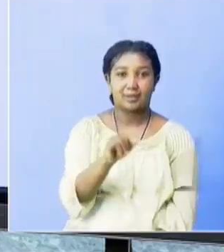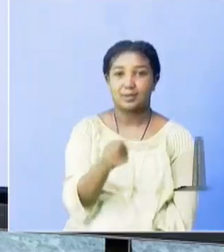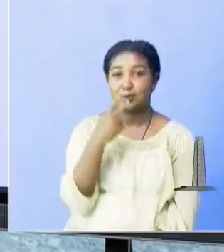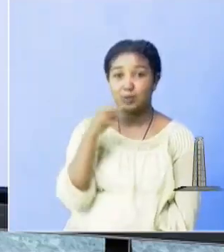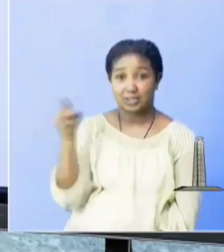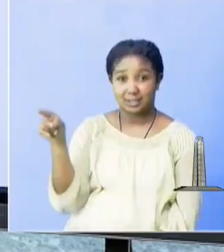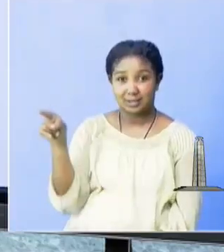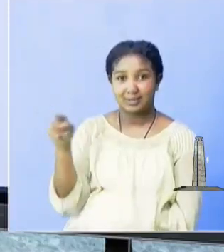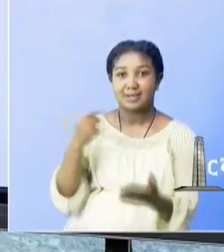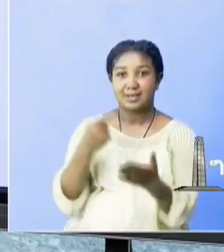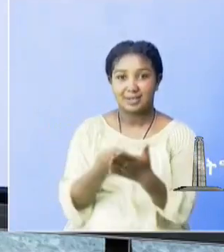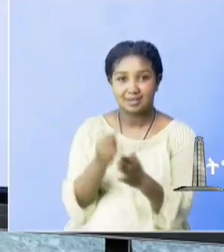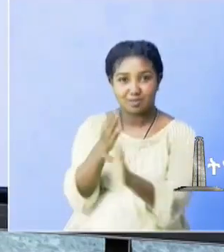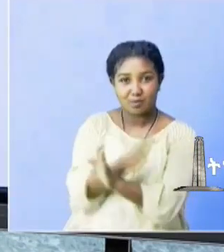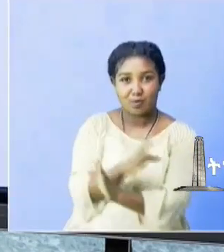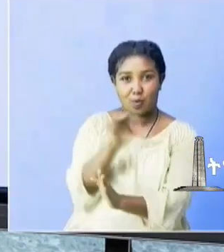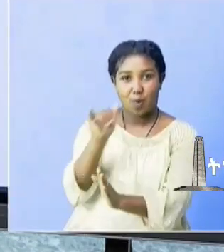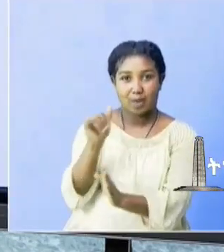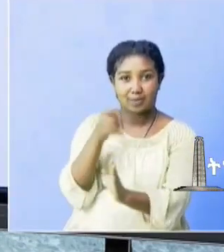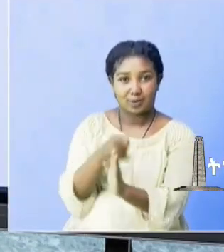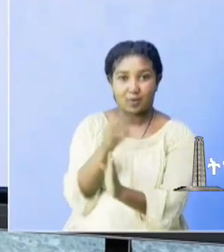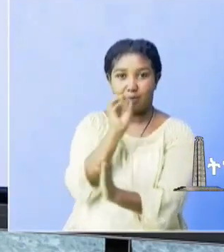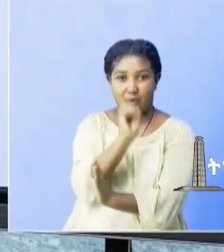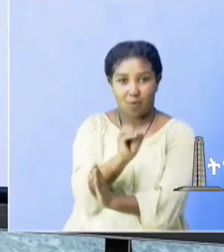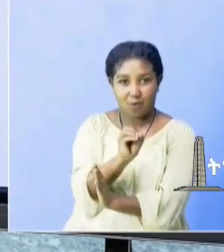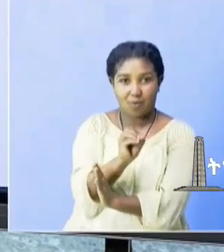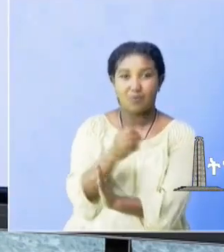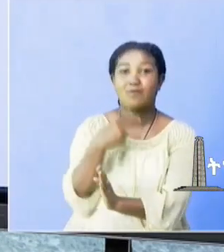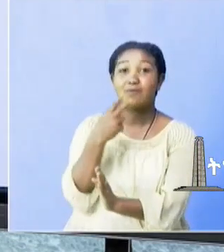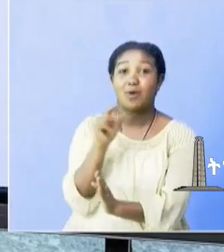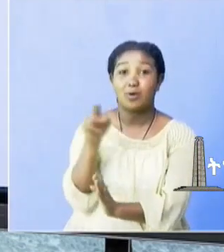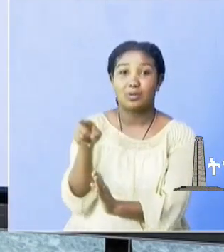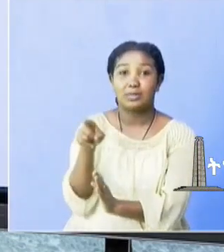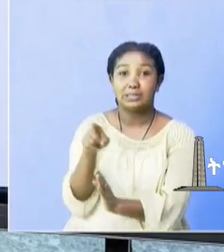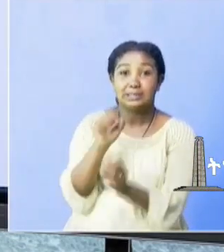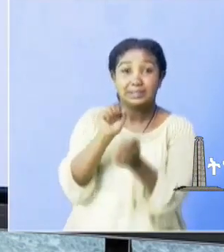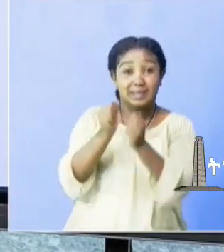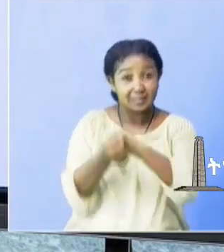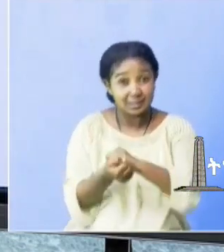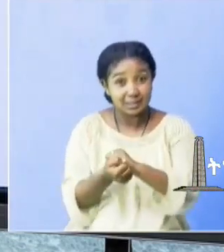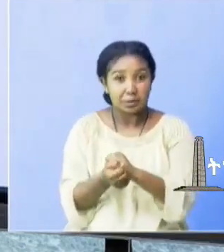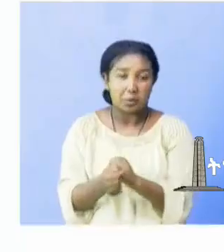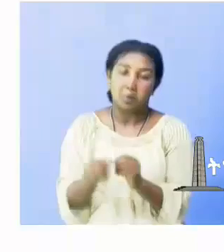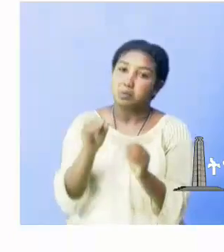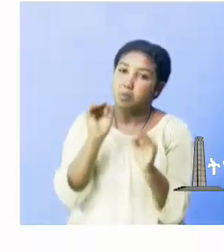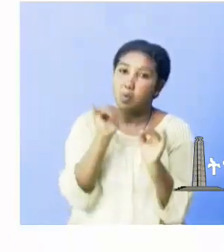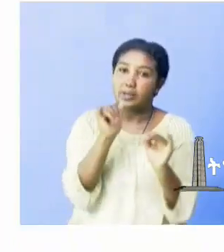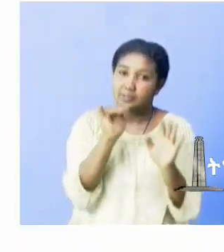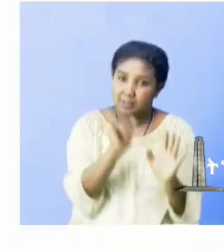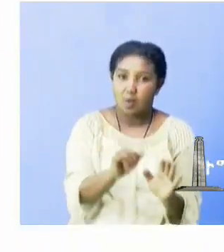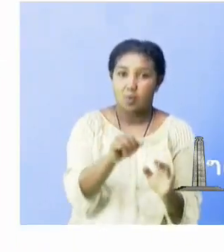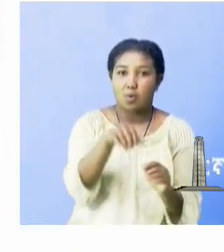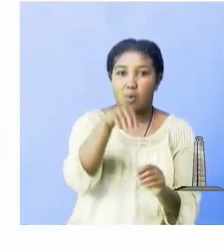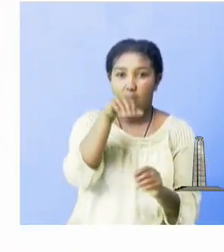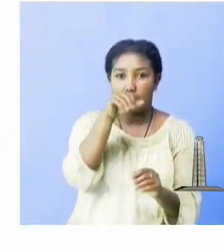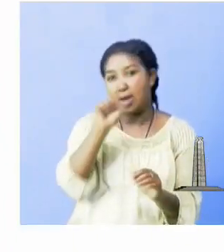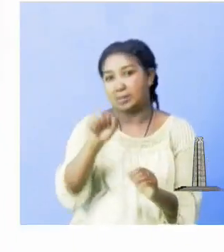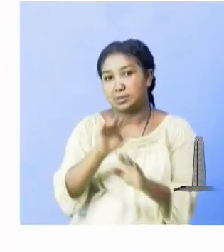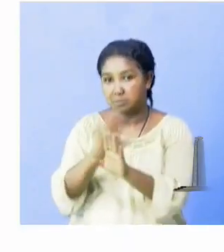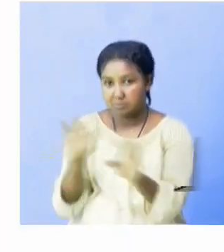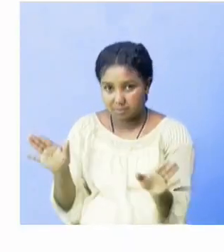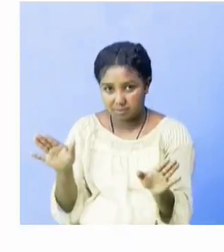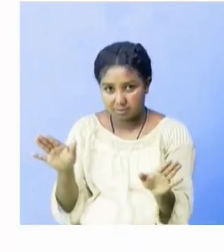Look at it. Here is before Y, there is one vowel letter. When we change it, we just do add